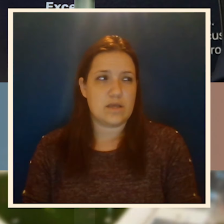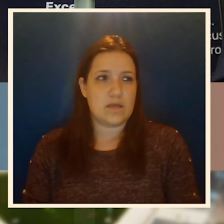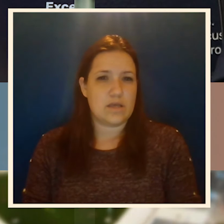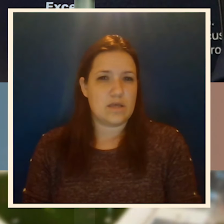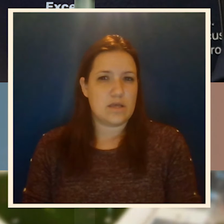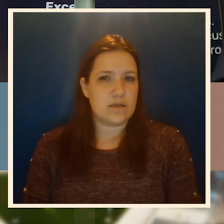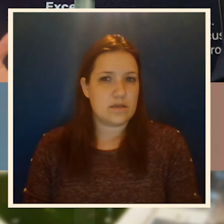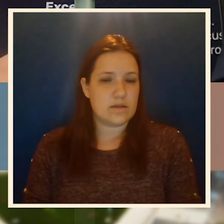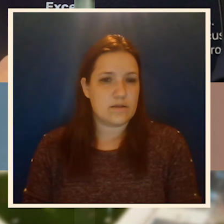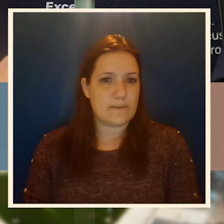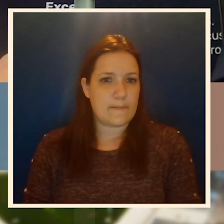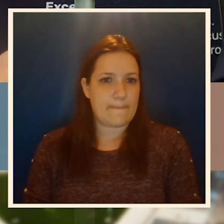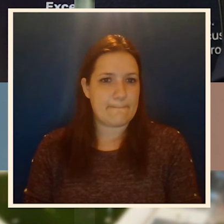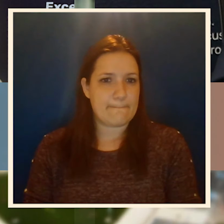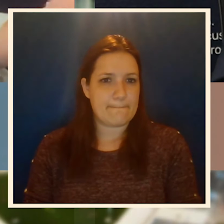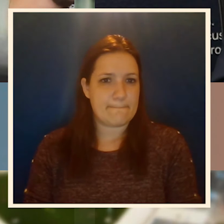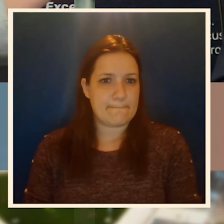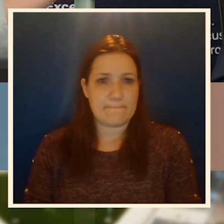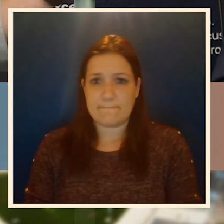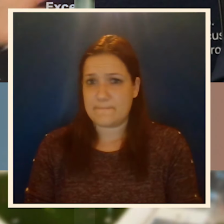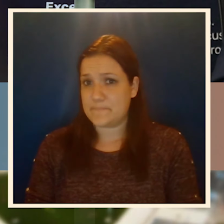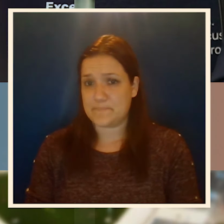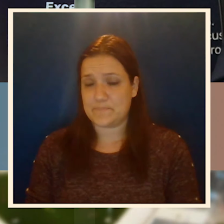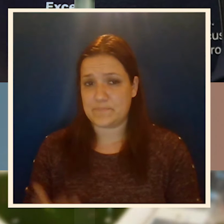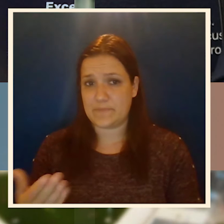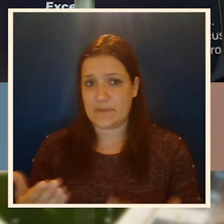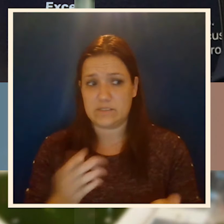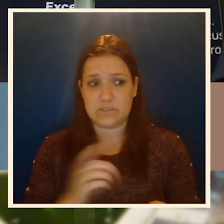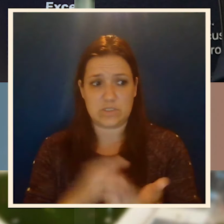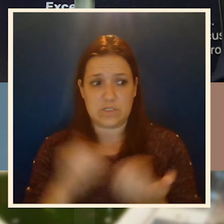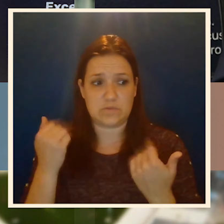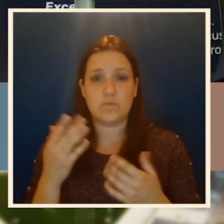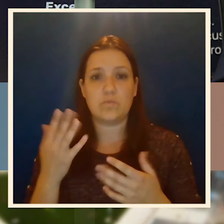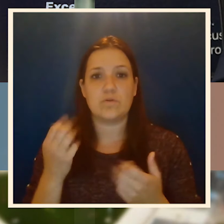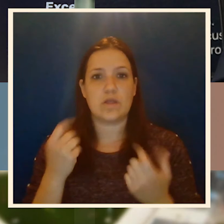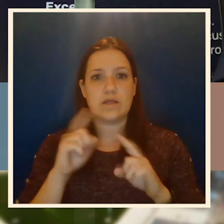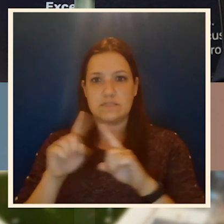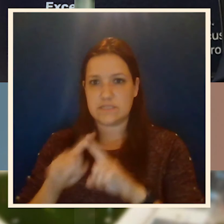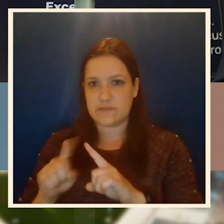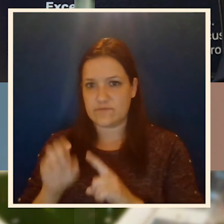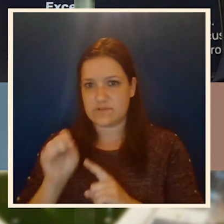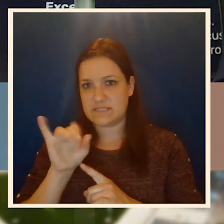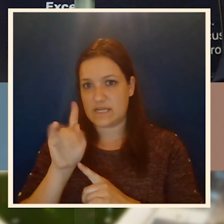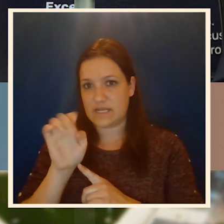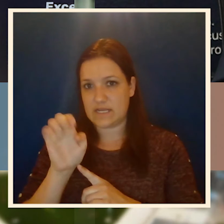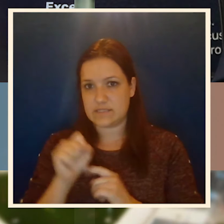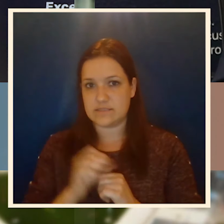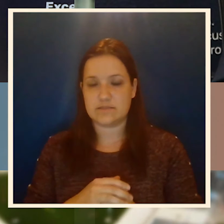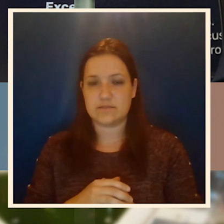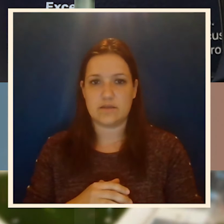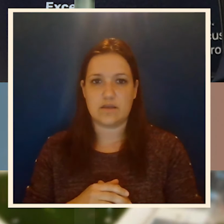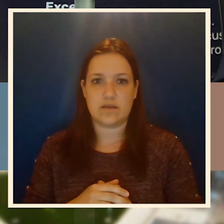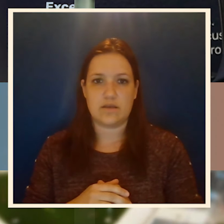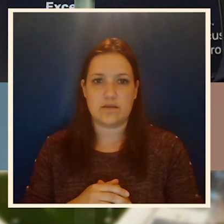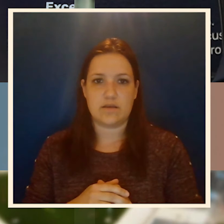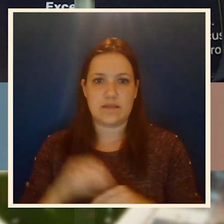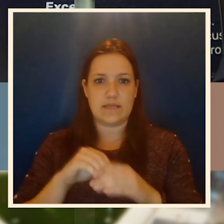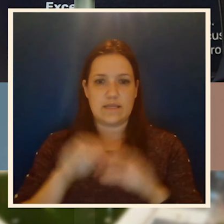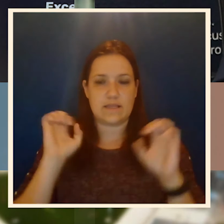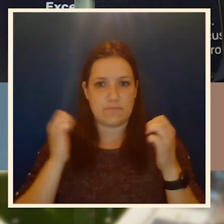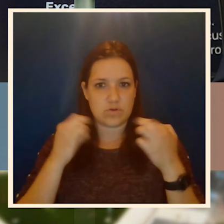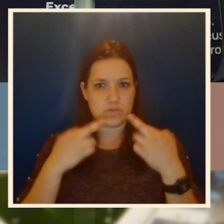Outpatient physician. Yeah. Or maybe could, physician's offices across the yeah, city? Yeah, so obviously there's lots of different sites. You know, in the